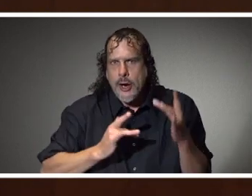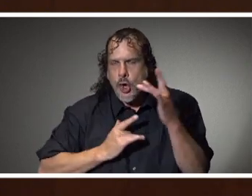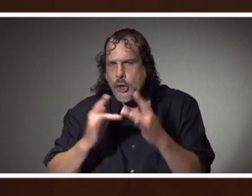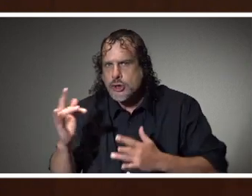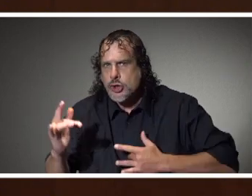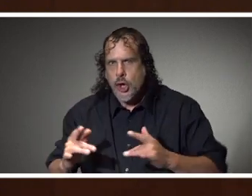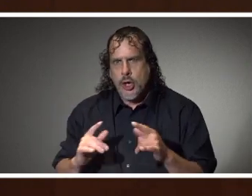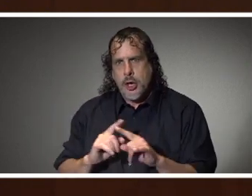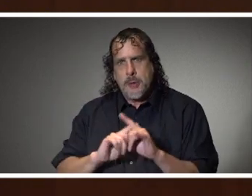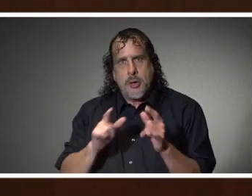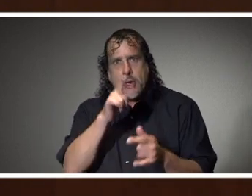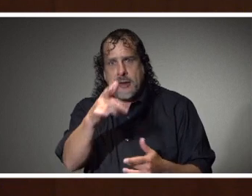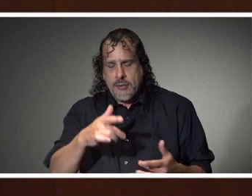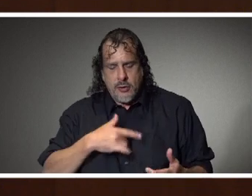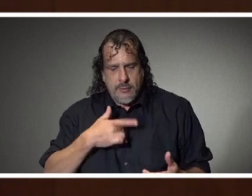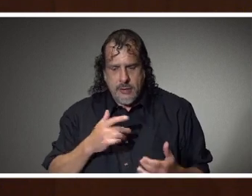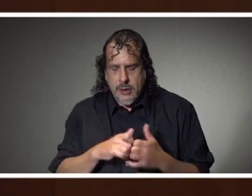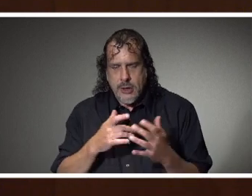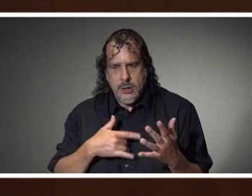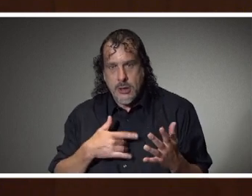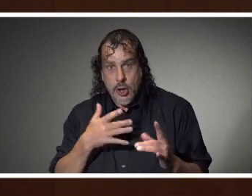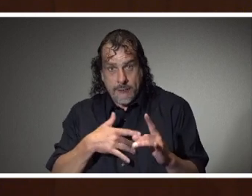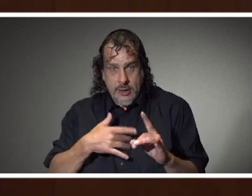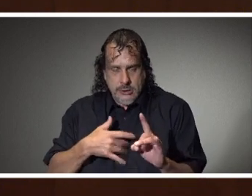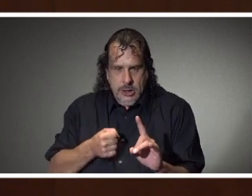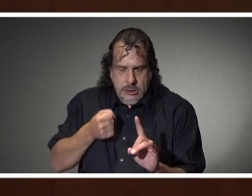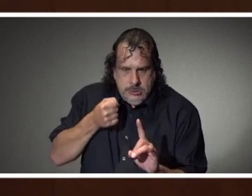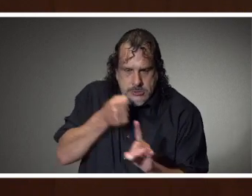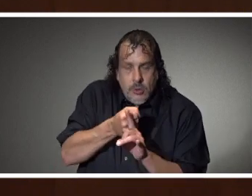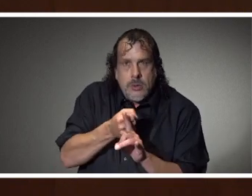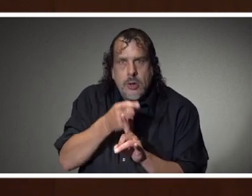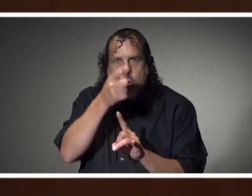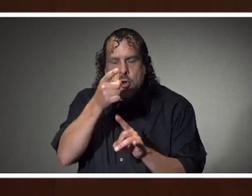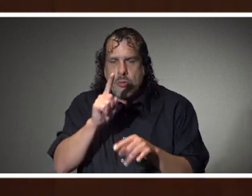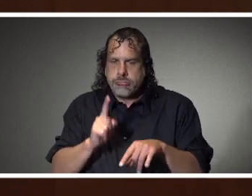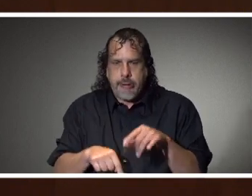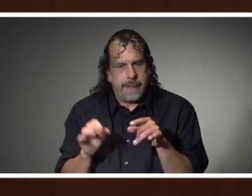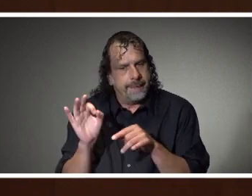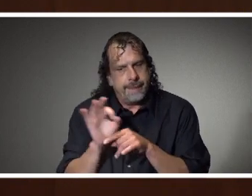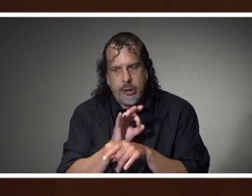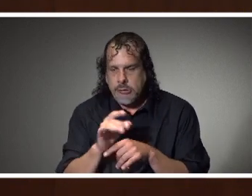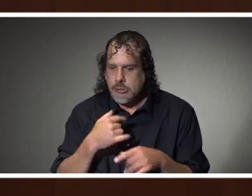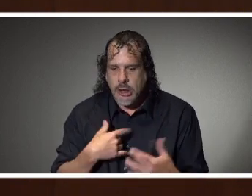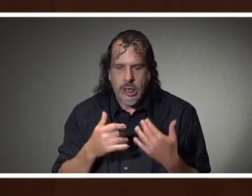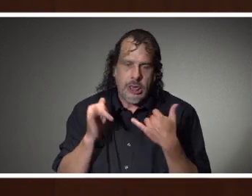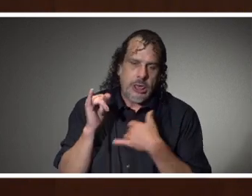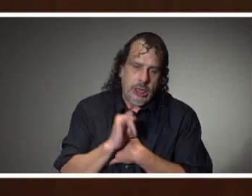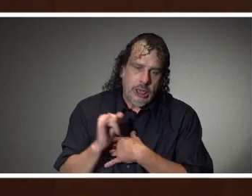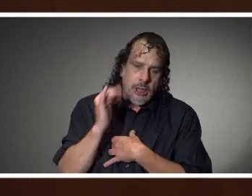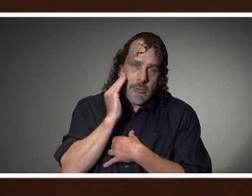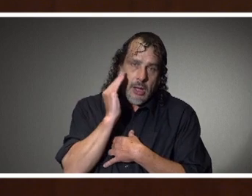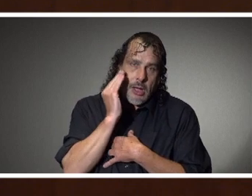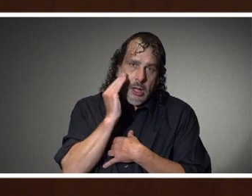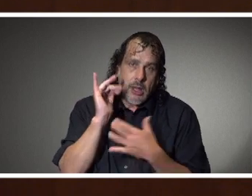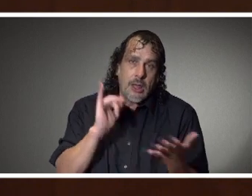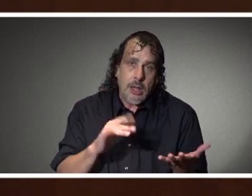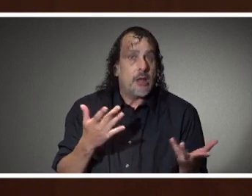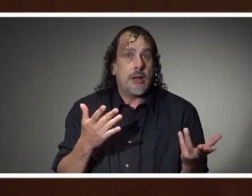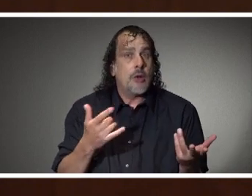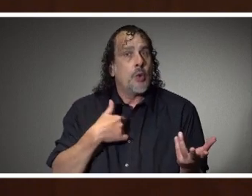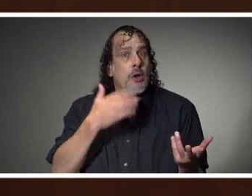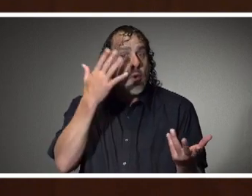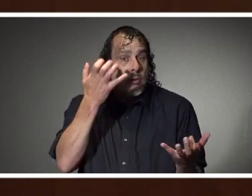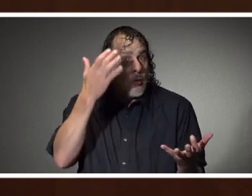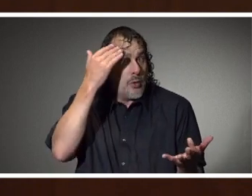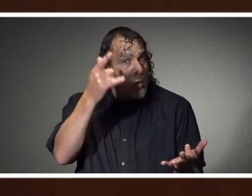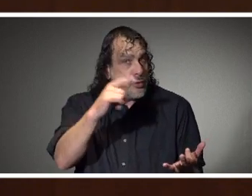your feelings start to impact your ability to function each day, we want you to know that you are not alone